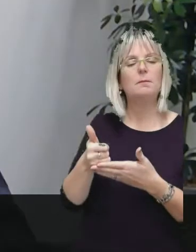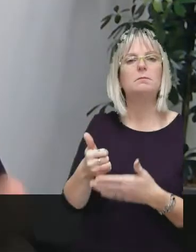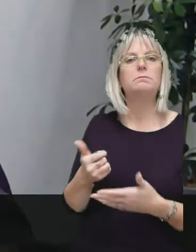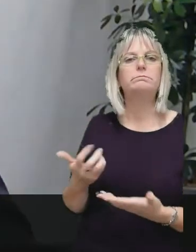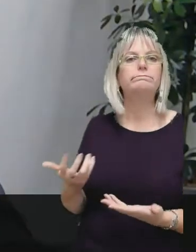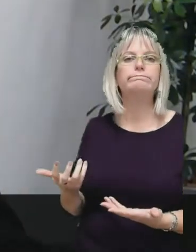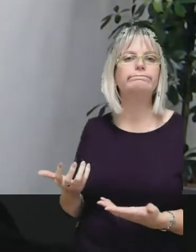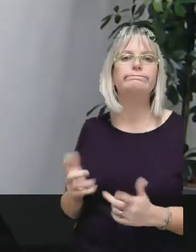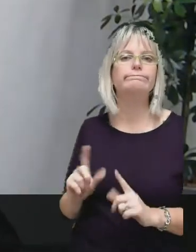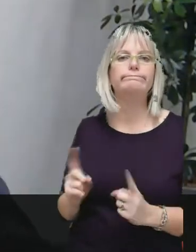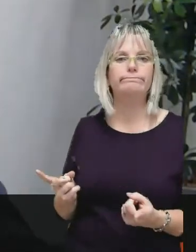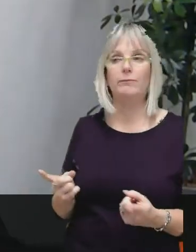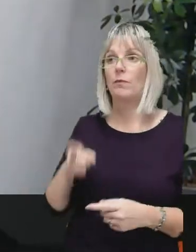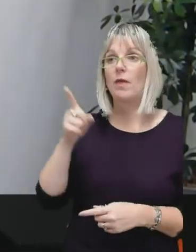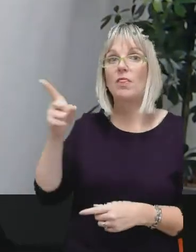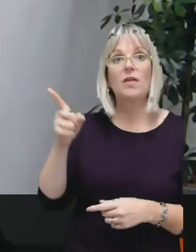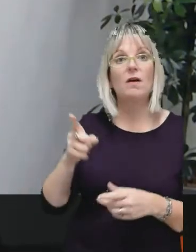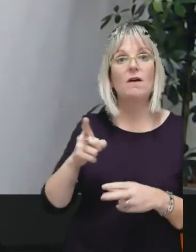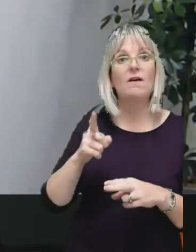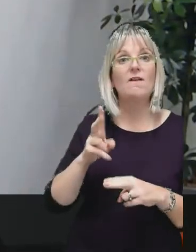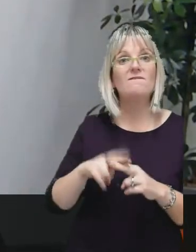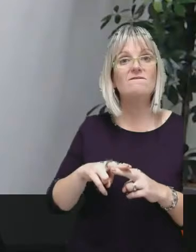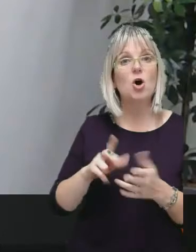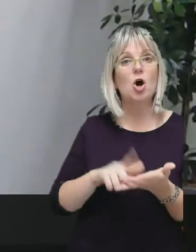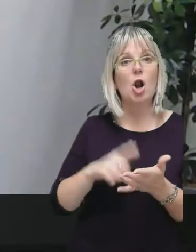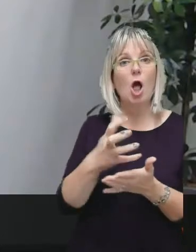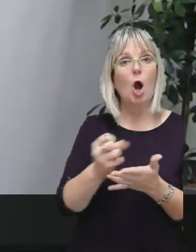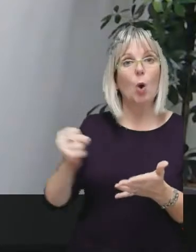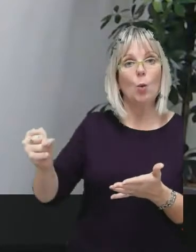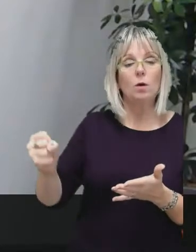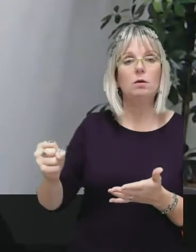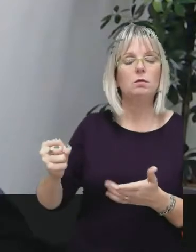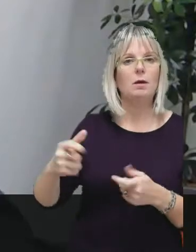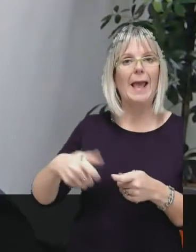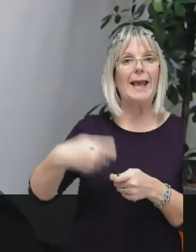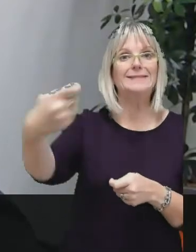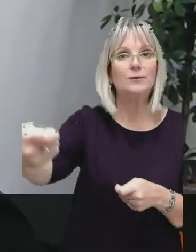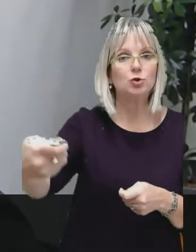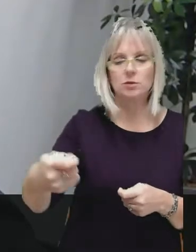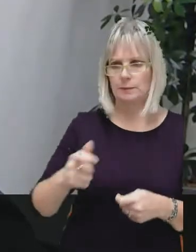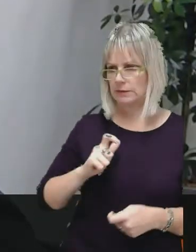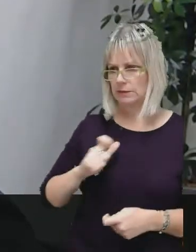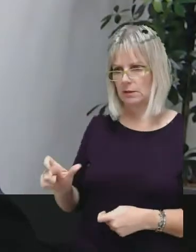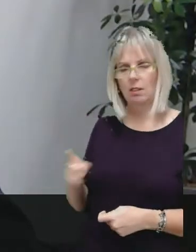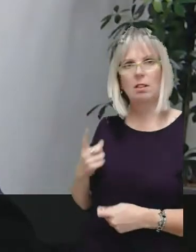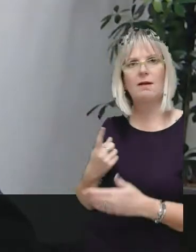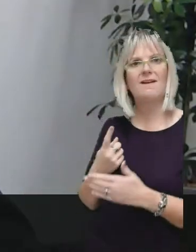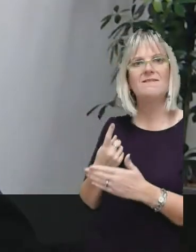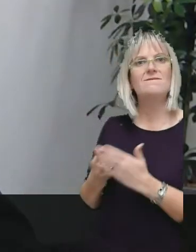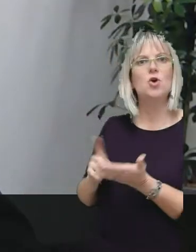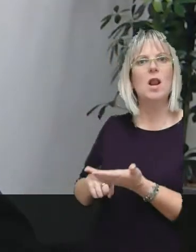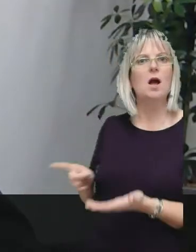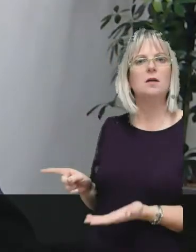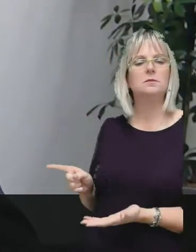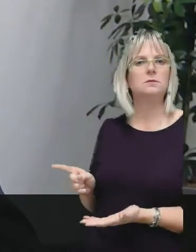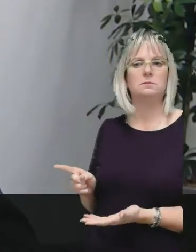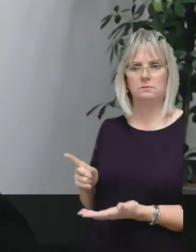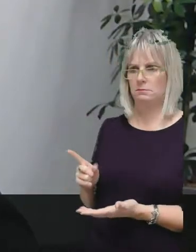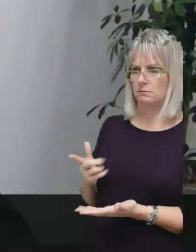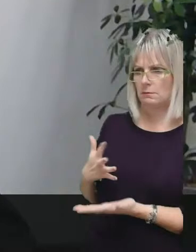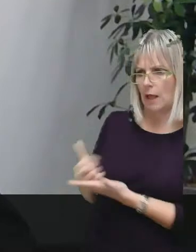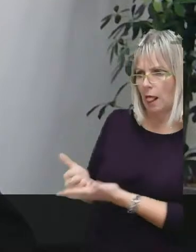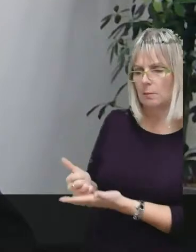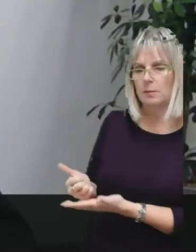were calling for, still means freelancers are not getting the help they deserve because they're either self-employed and partly